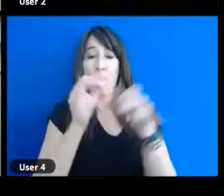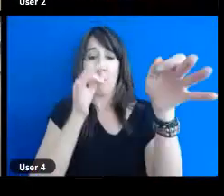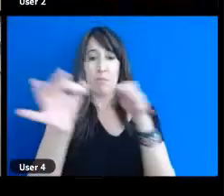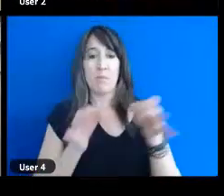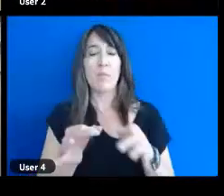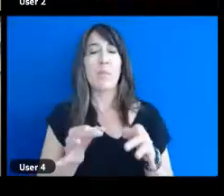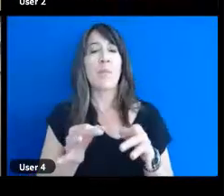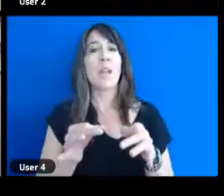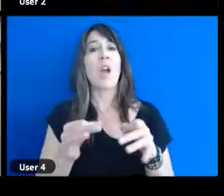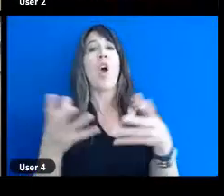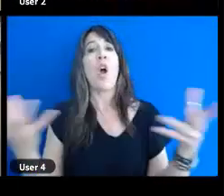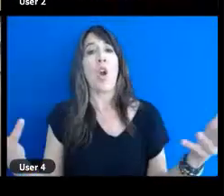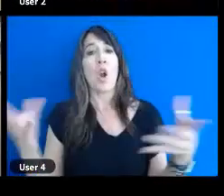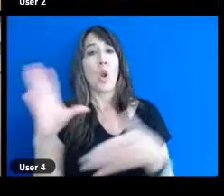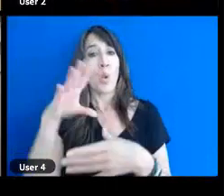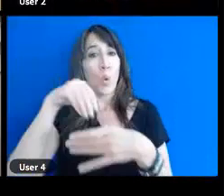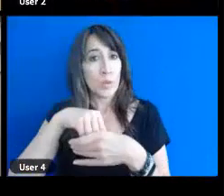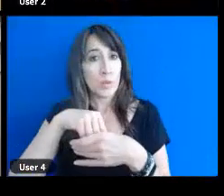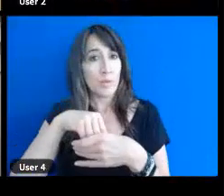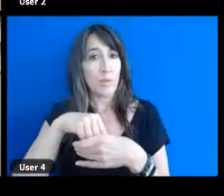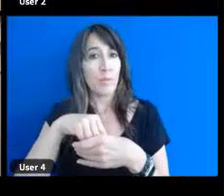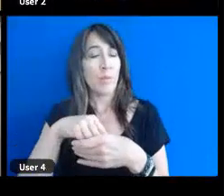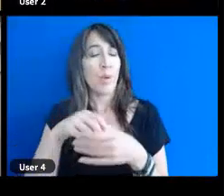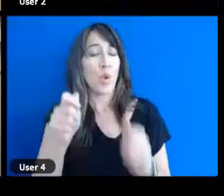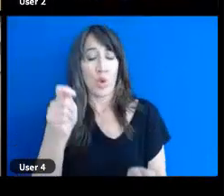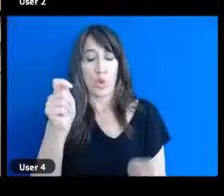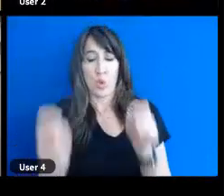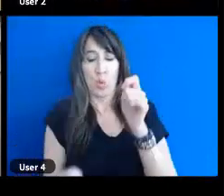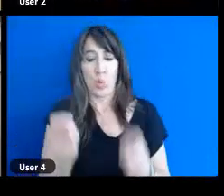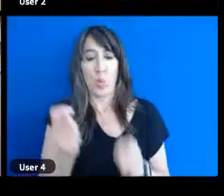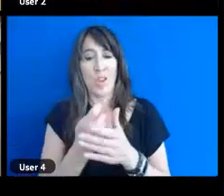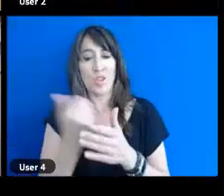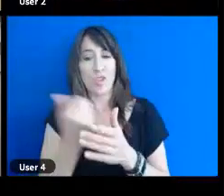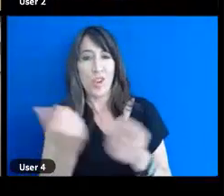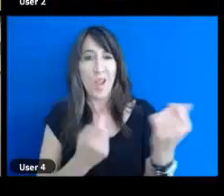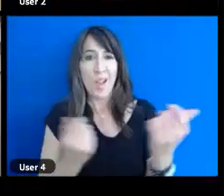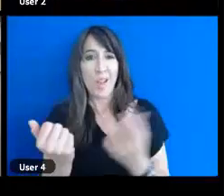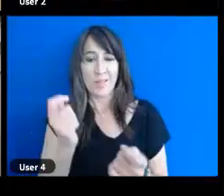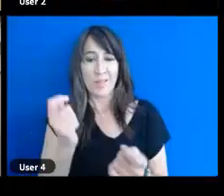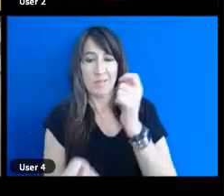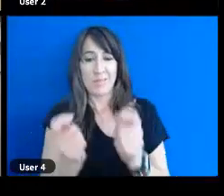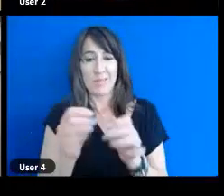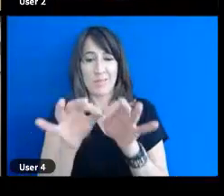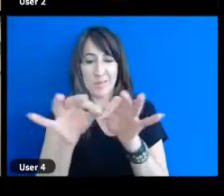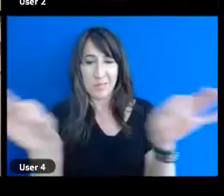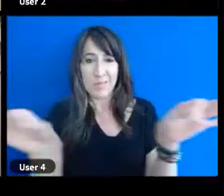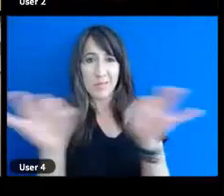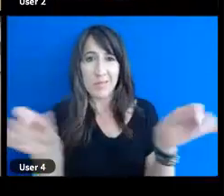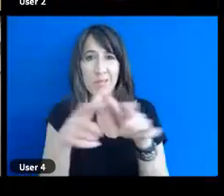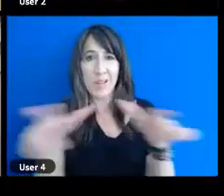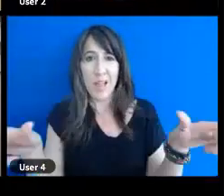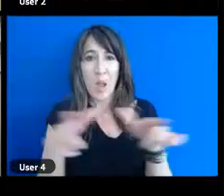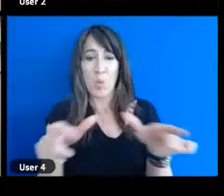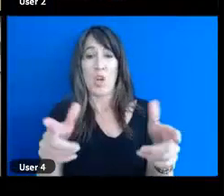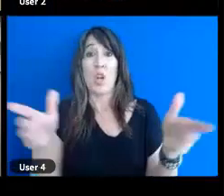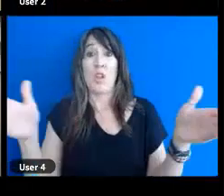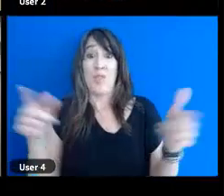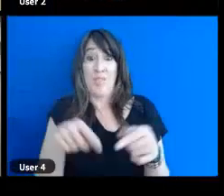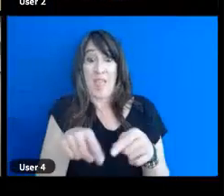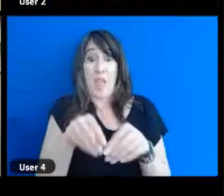or hired for that job, have a look at your job descriptions and look at what you can reasonably adjust to be